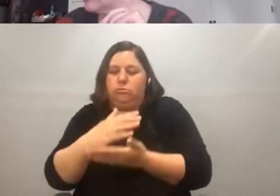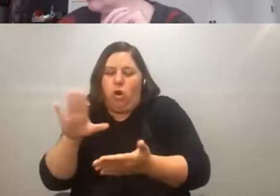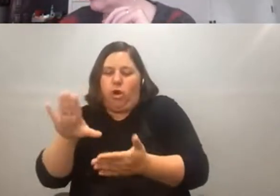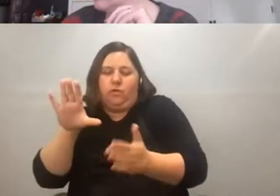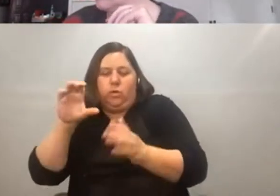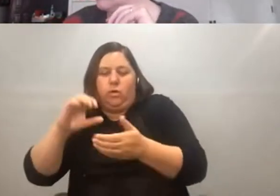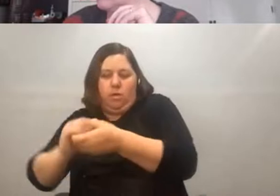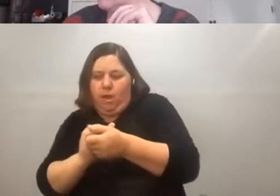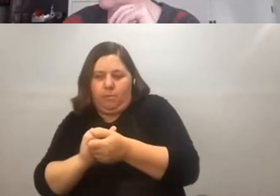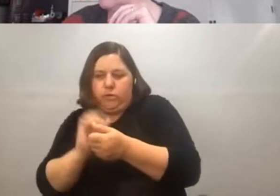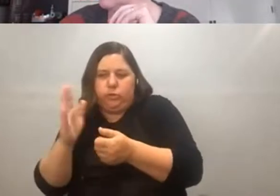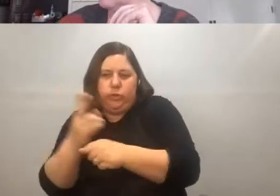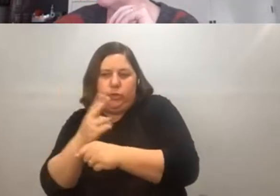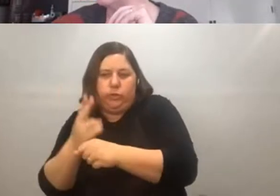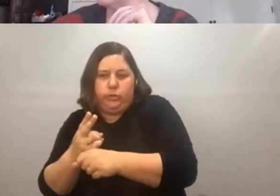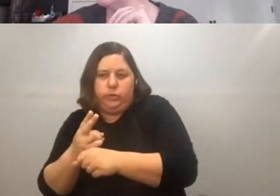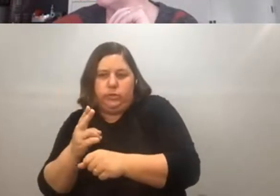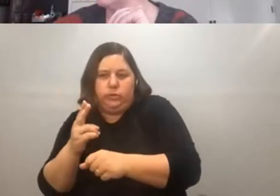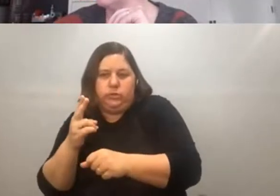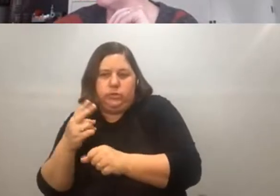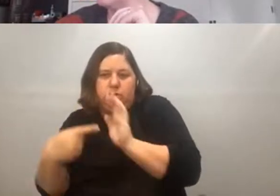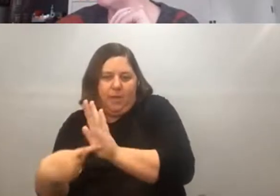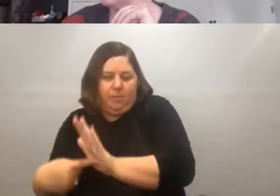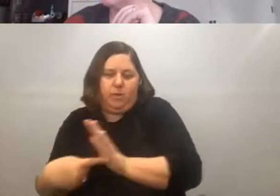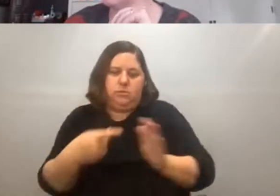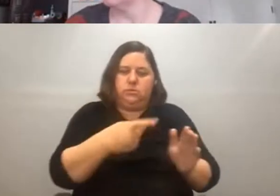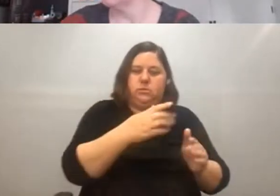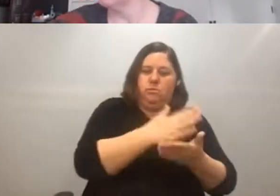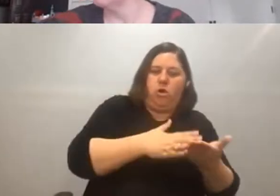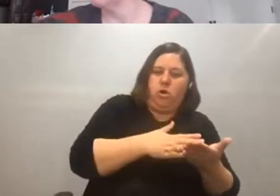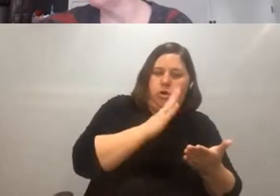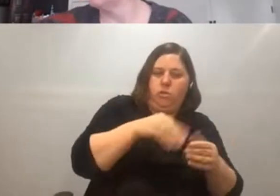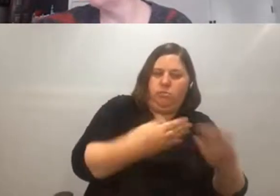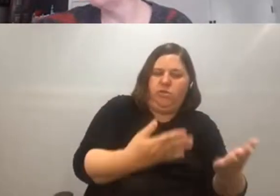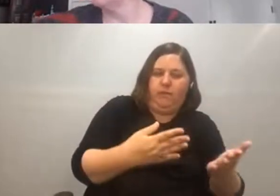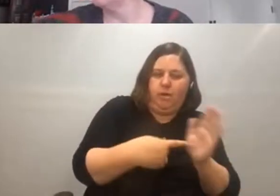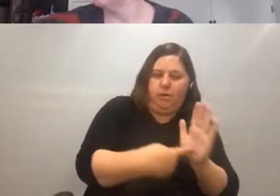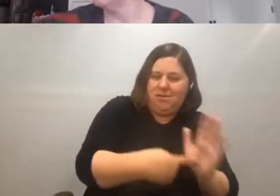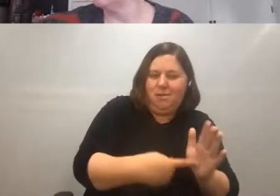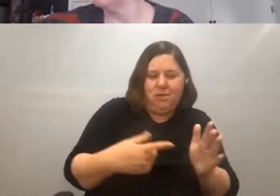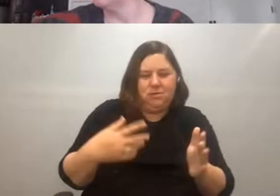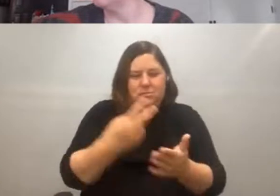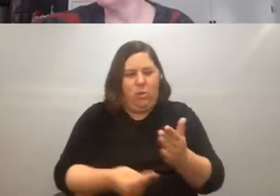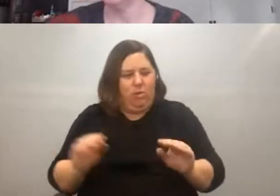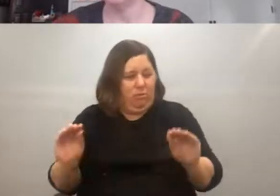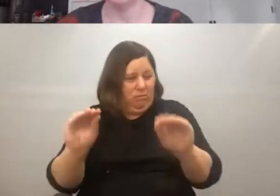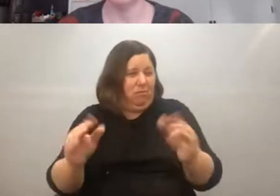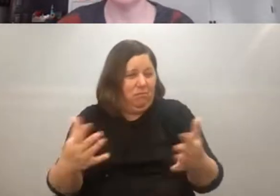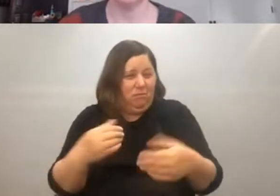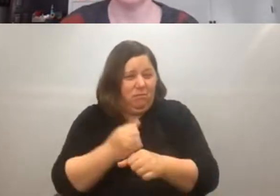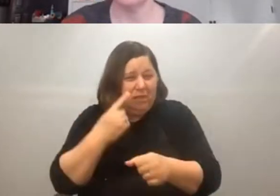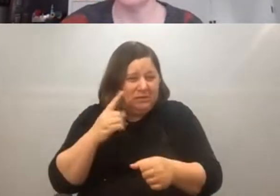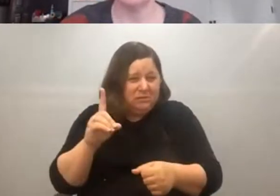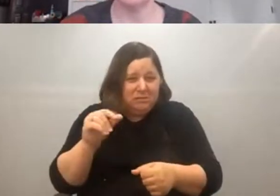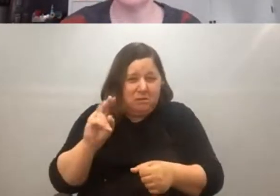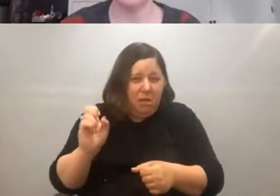highlighted in the work um for the panel to see i think is important what do you say to that Danielle anything i'm